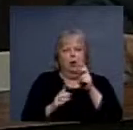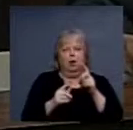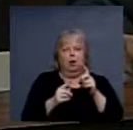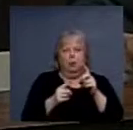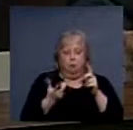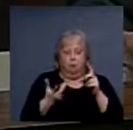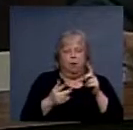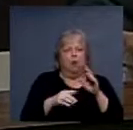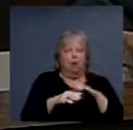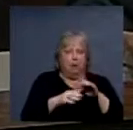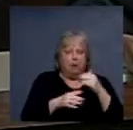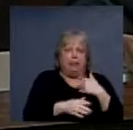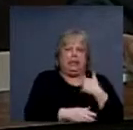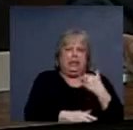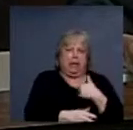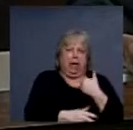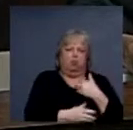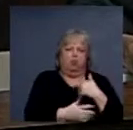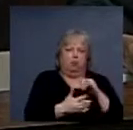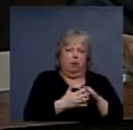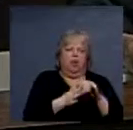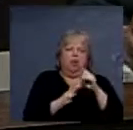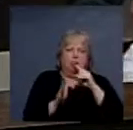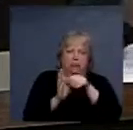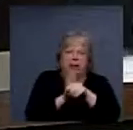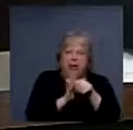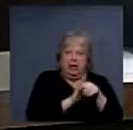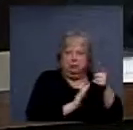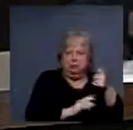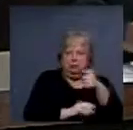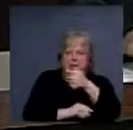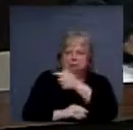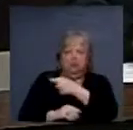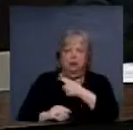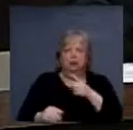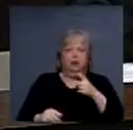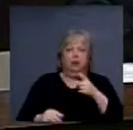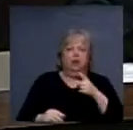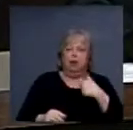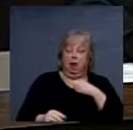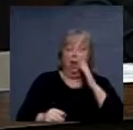this killing, so we need to talk to the law enforcement people. I'll be the first